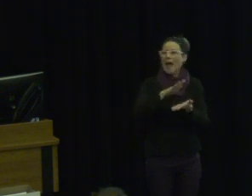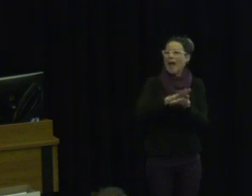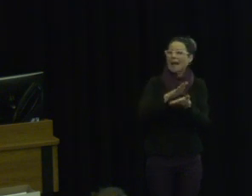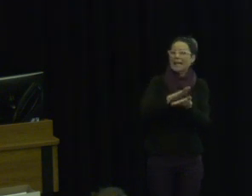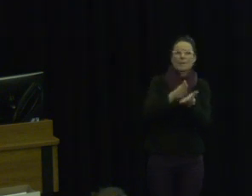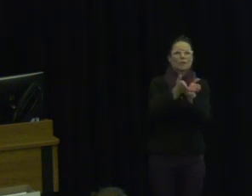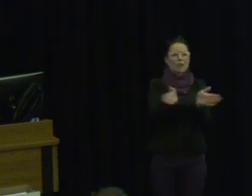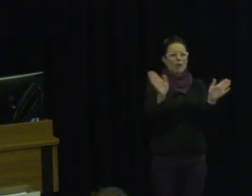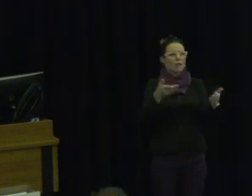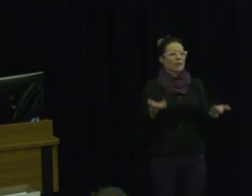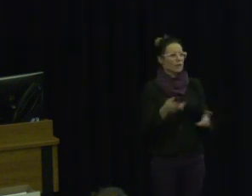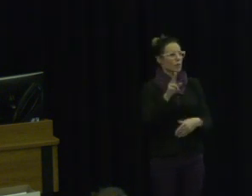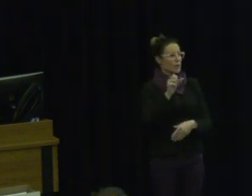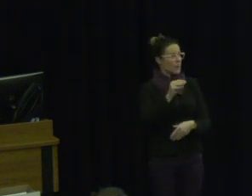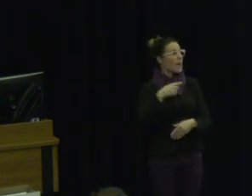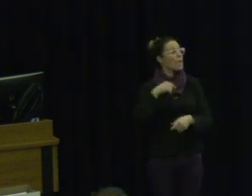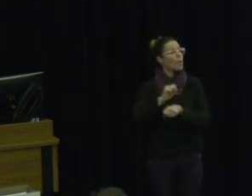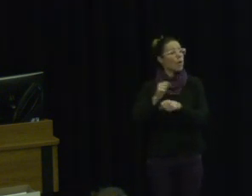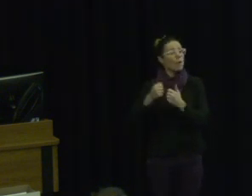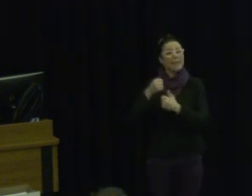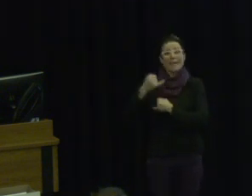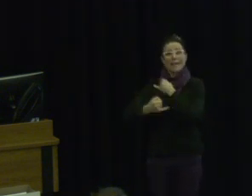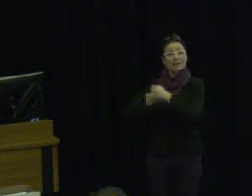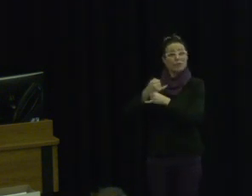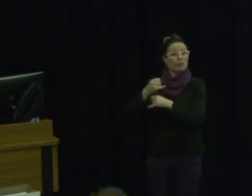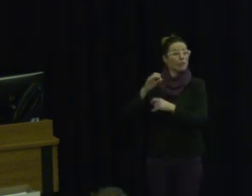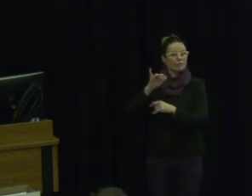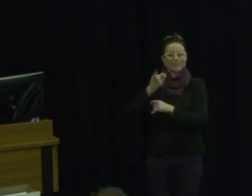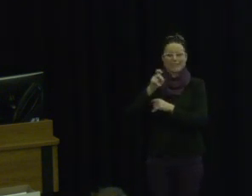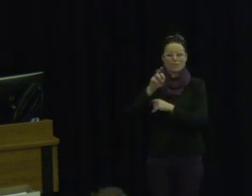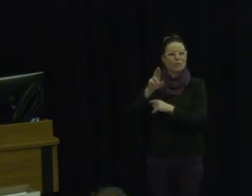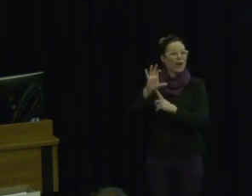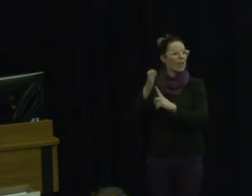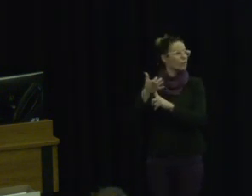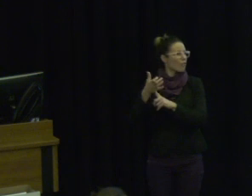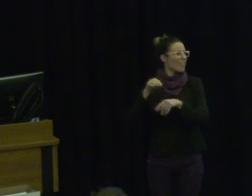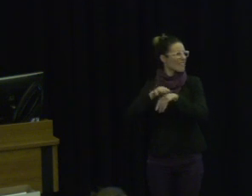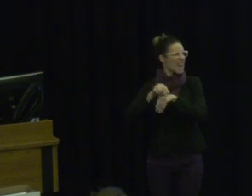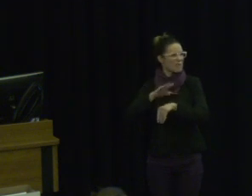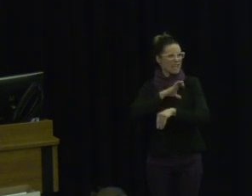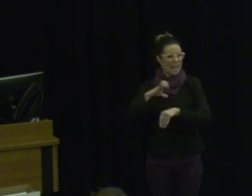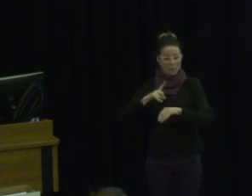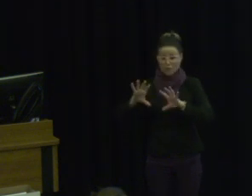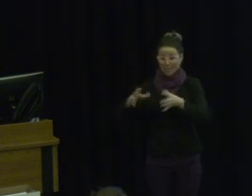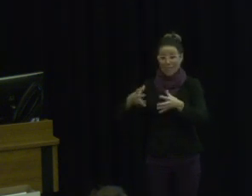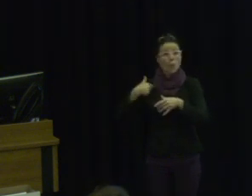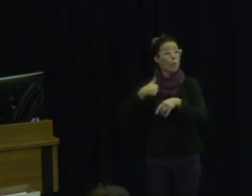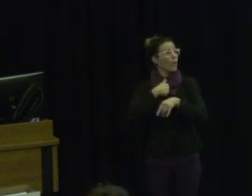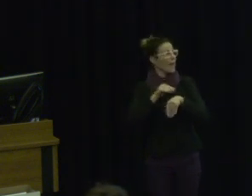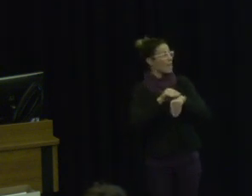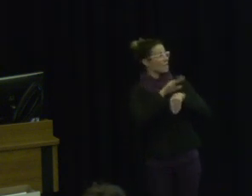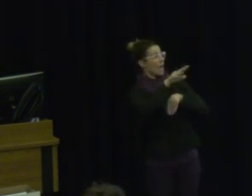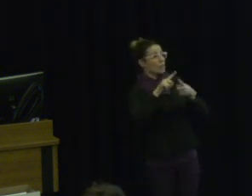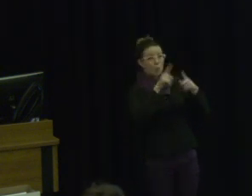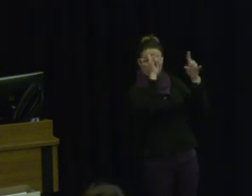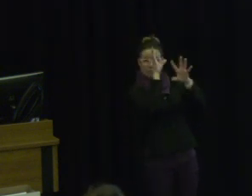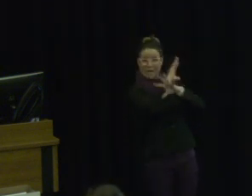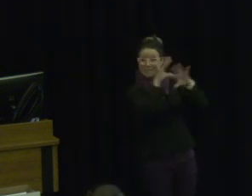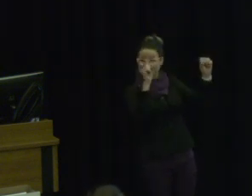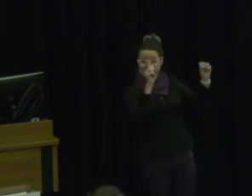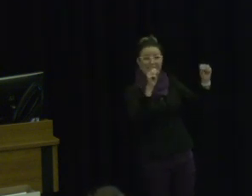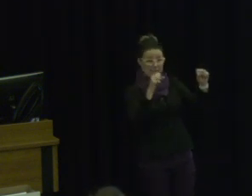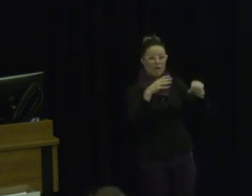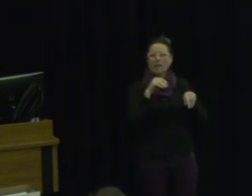the Intercultural Diversity Advisory Council, which is advisory to the President and to many of us up here at the table. And